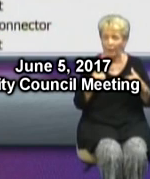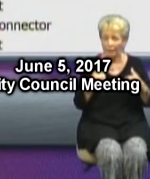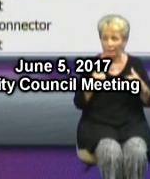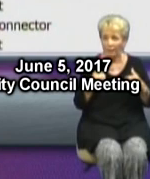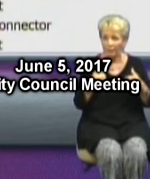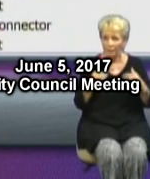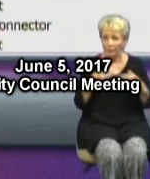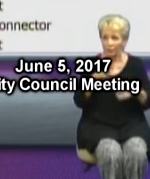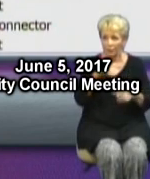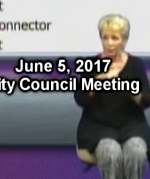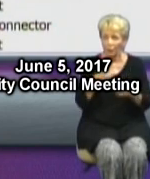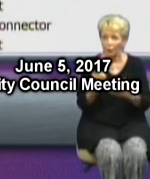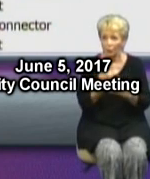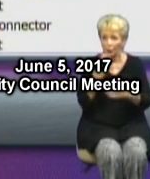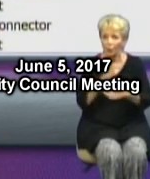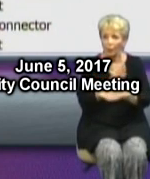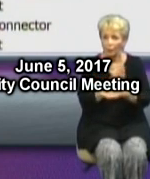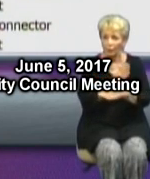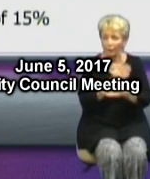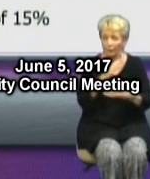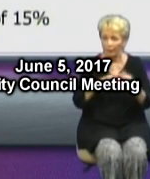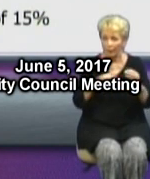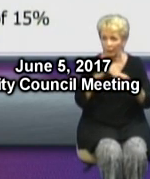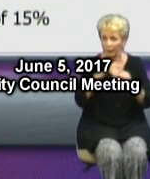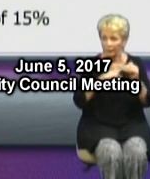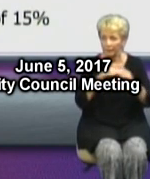the newly renovated building.